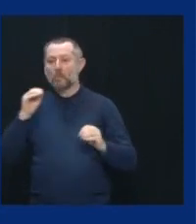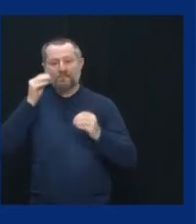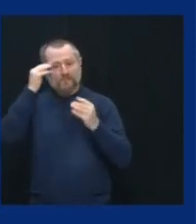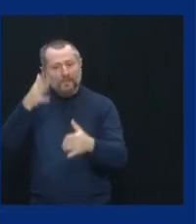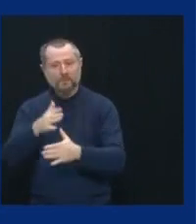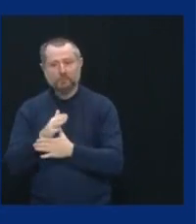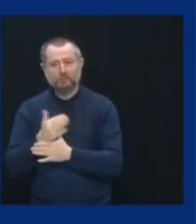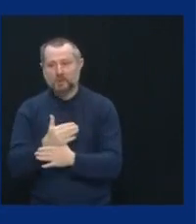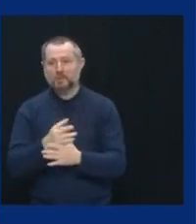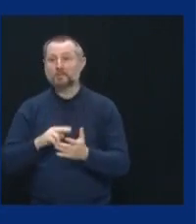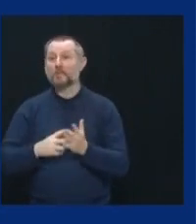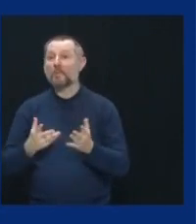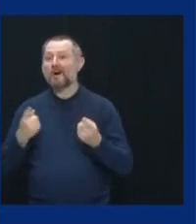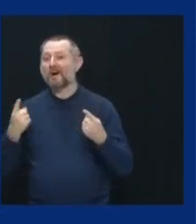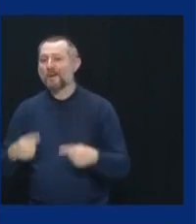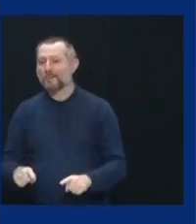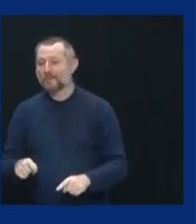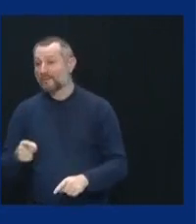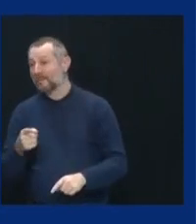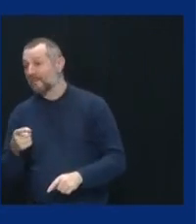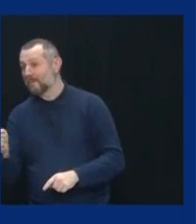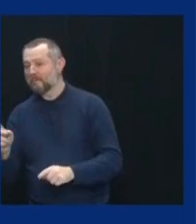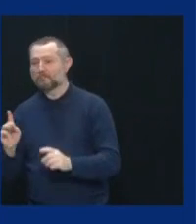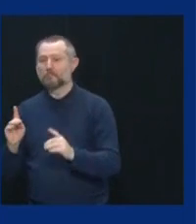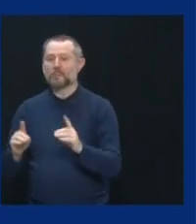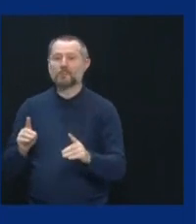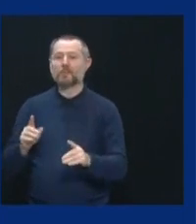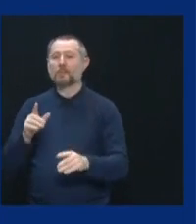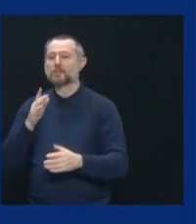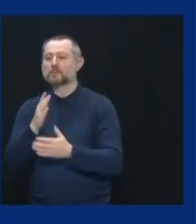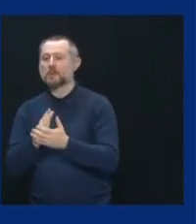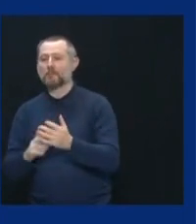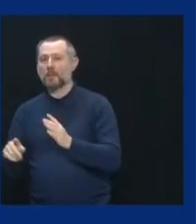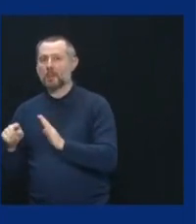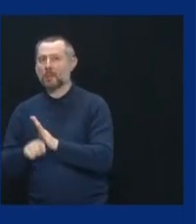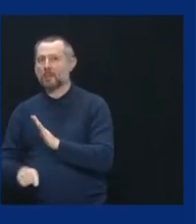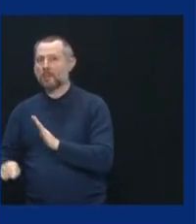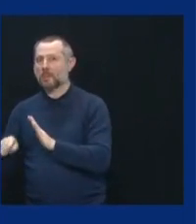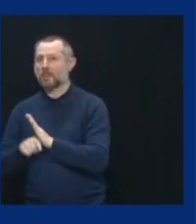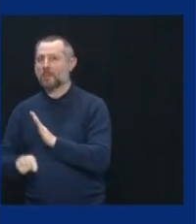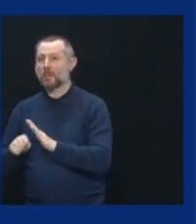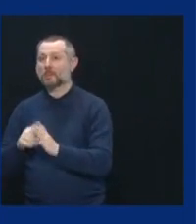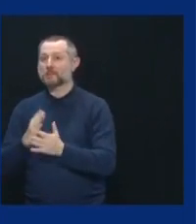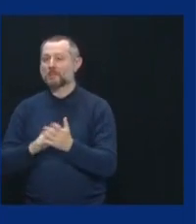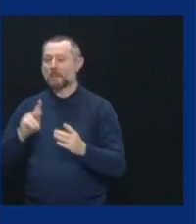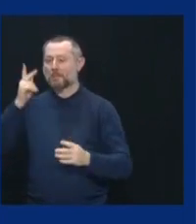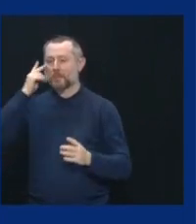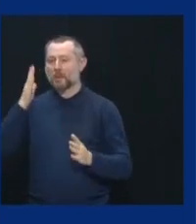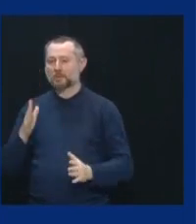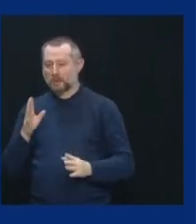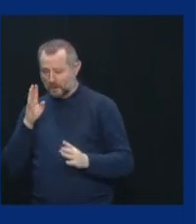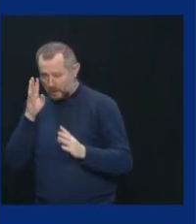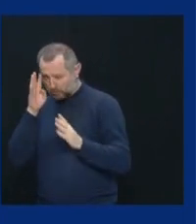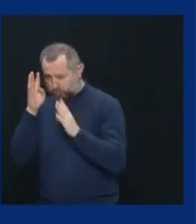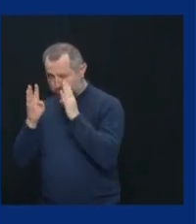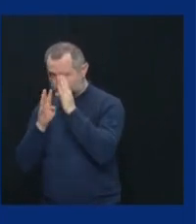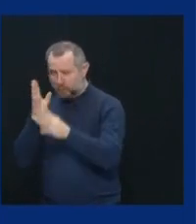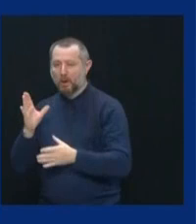allowed press, people, cynics, politicians to fill the void.